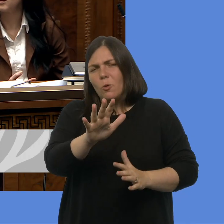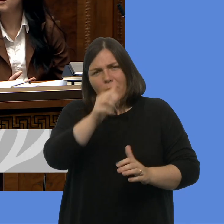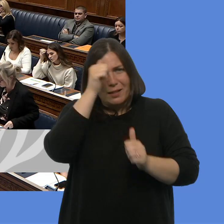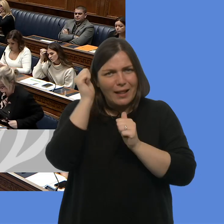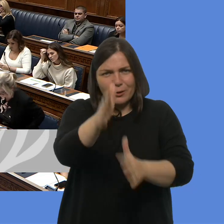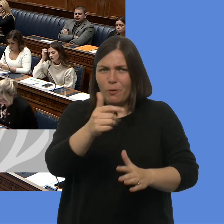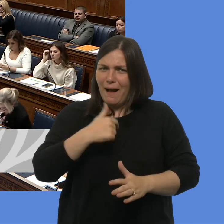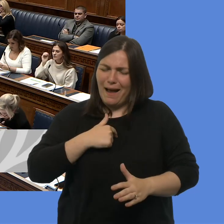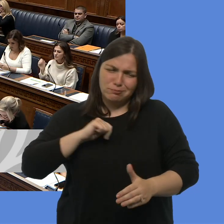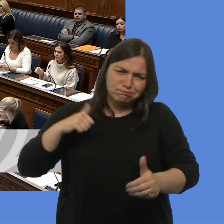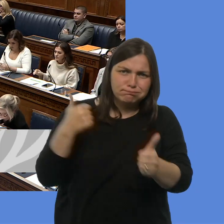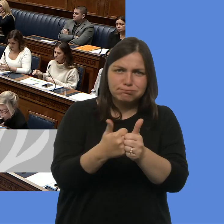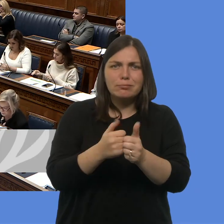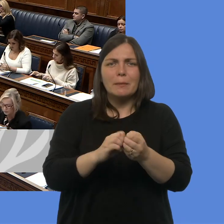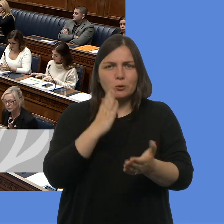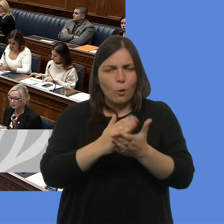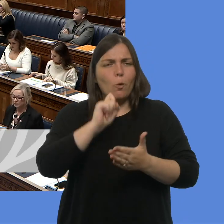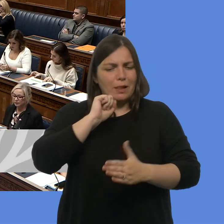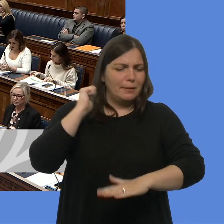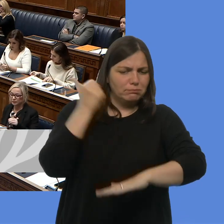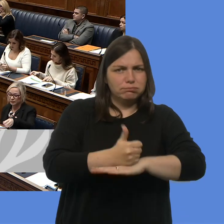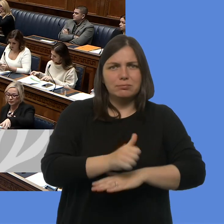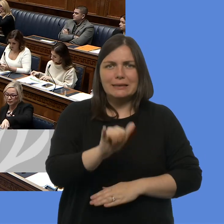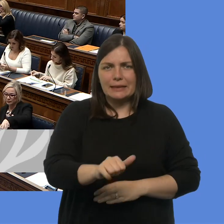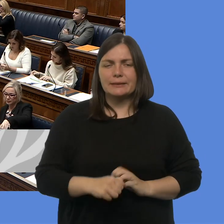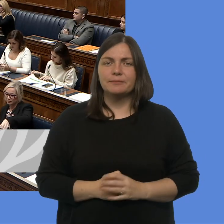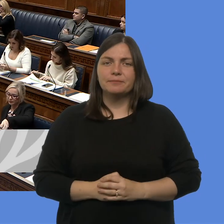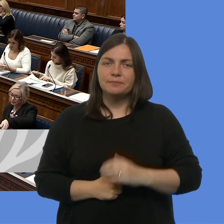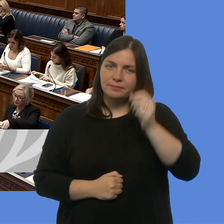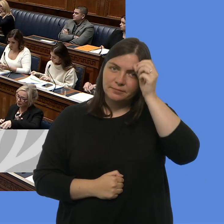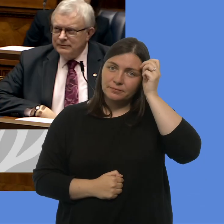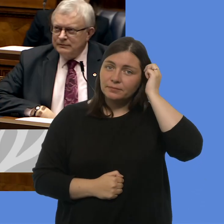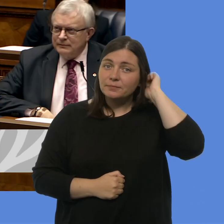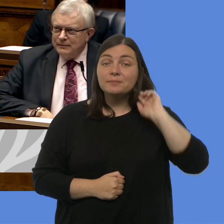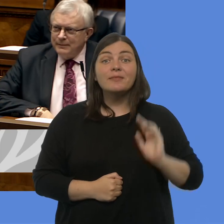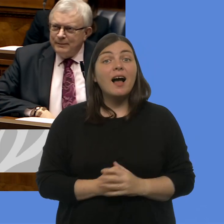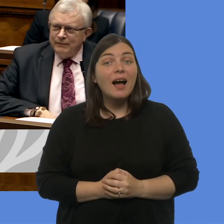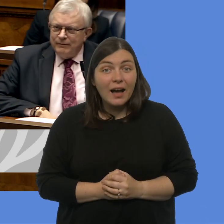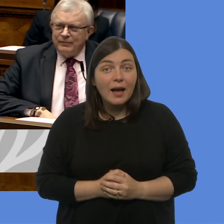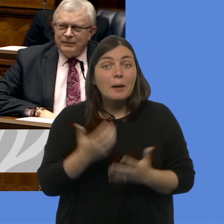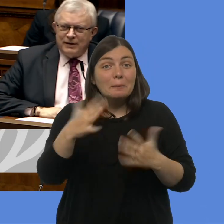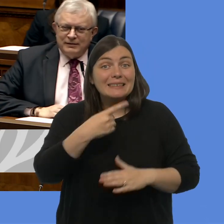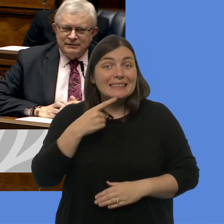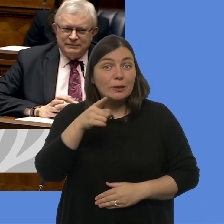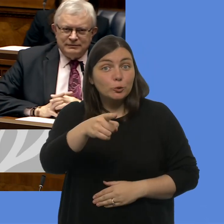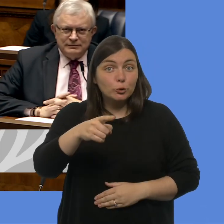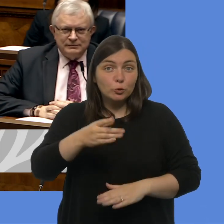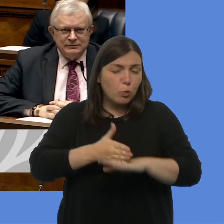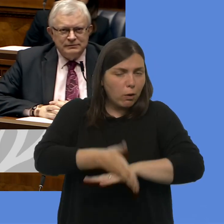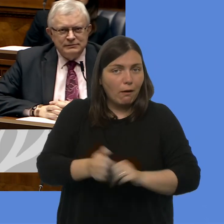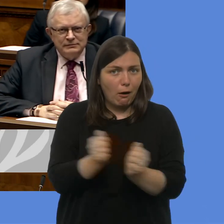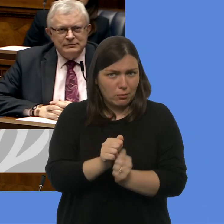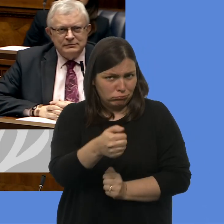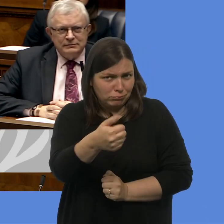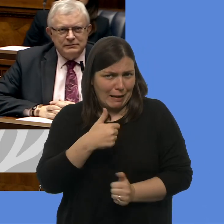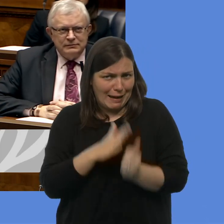done. Mr. O'Toole. Thank you. First Minister, I didn't ask you whether you were working night and day. I asked you if it would begin before the end of this mandate, so I would